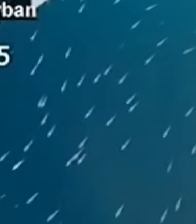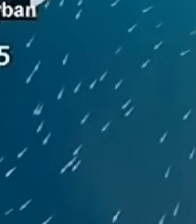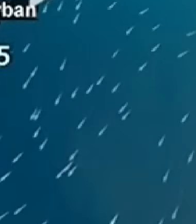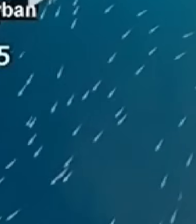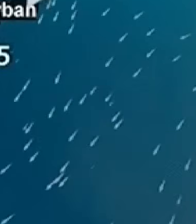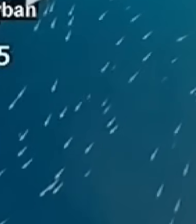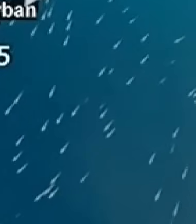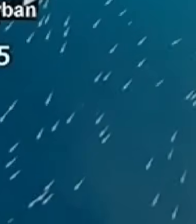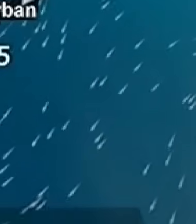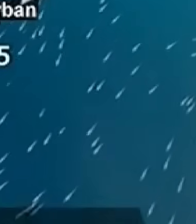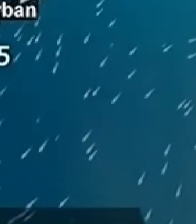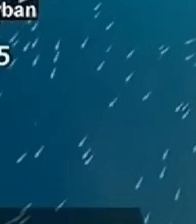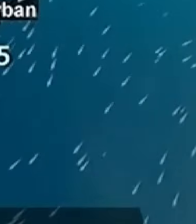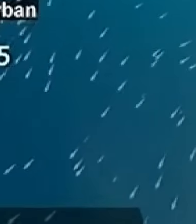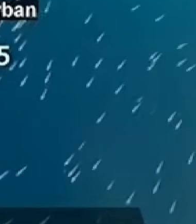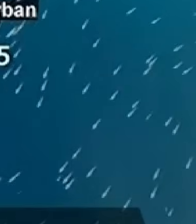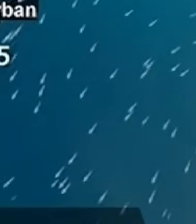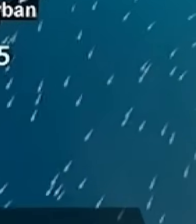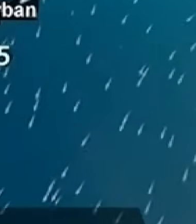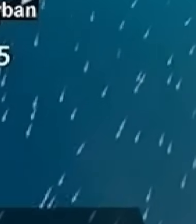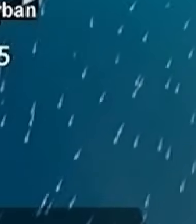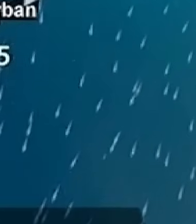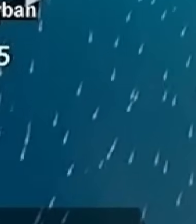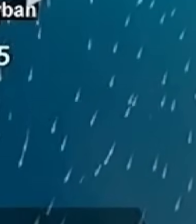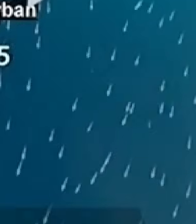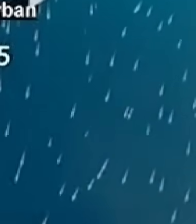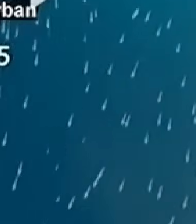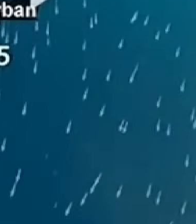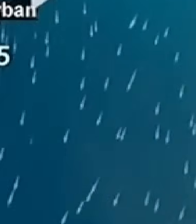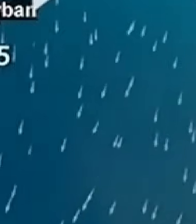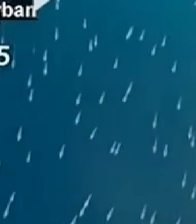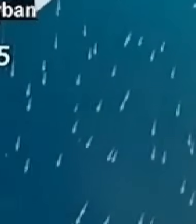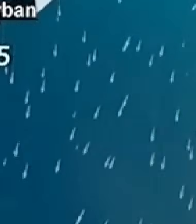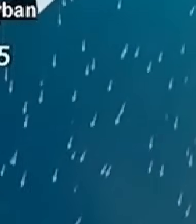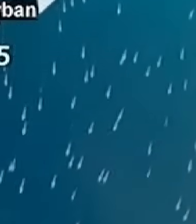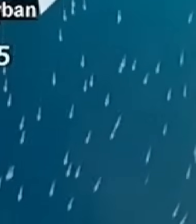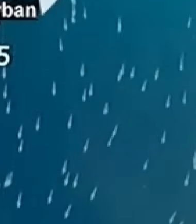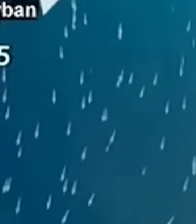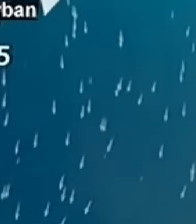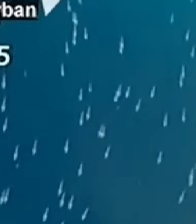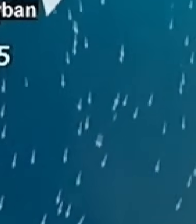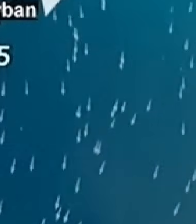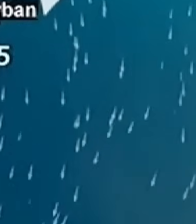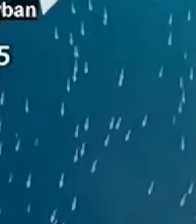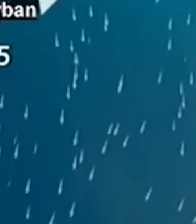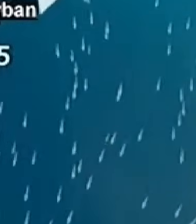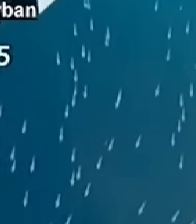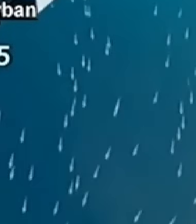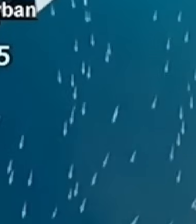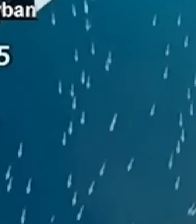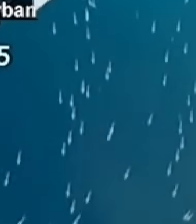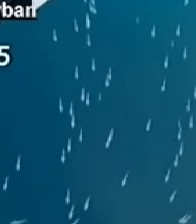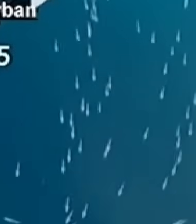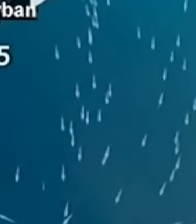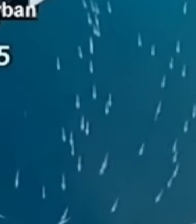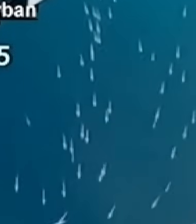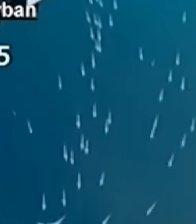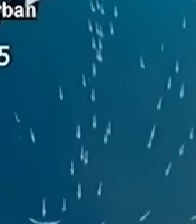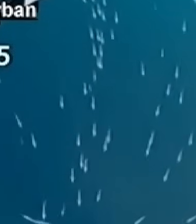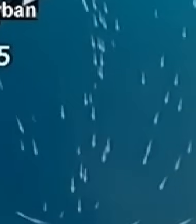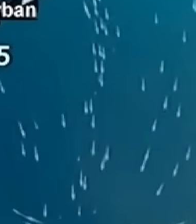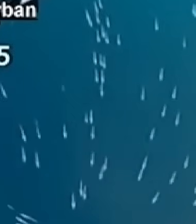bona ke le boa ba bui madume sa bele semba jeno tlhakile hore ho tla bana dipula tsena tsa sala tele ka ka bophirima ho nyela jaro tla fela ka botshabela dipula tse kgethileng